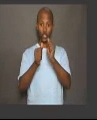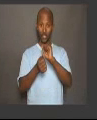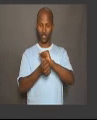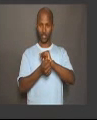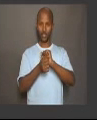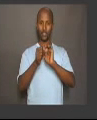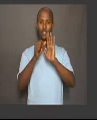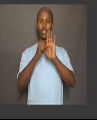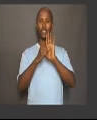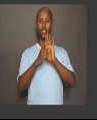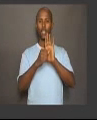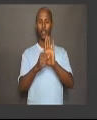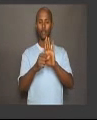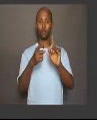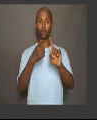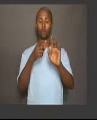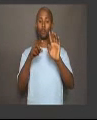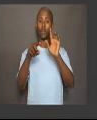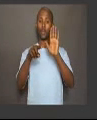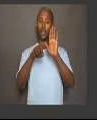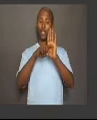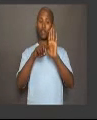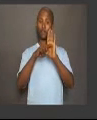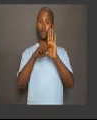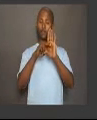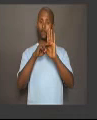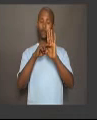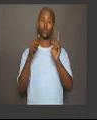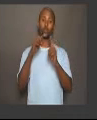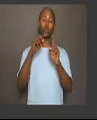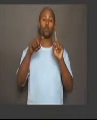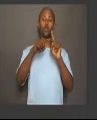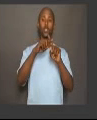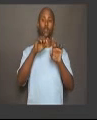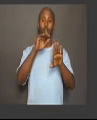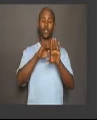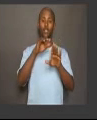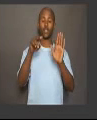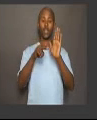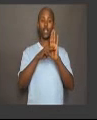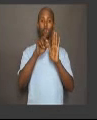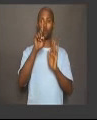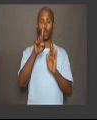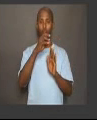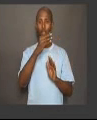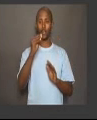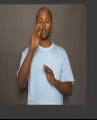sign from negative to positive at -1 and 4.